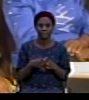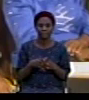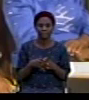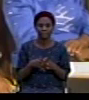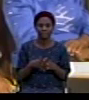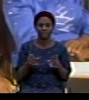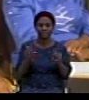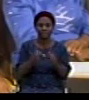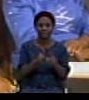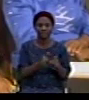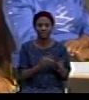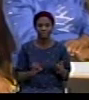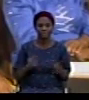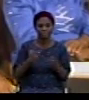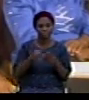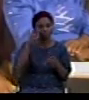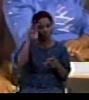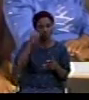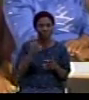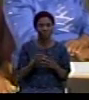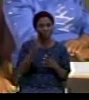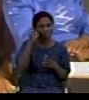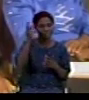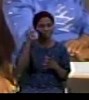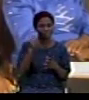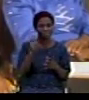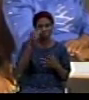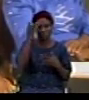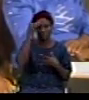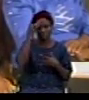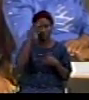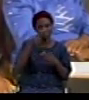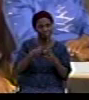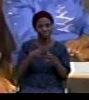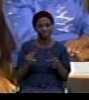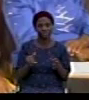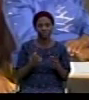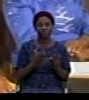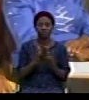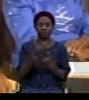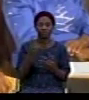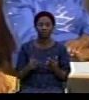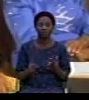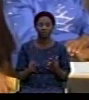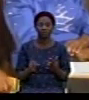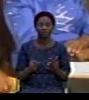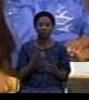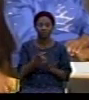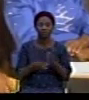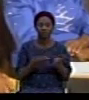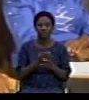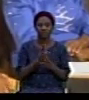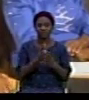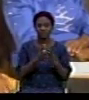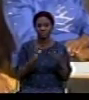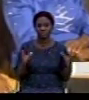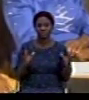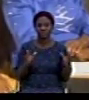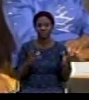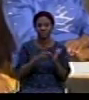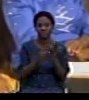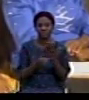to him, he took heel strangely during the global crusade of the August last year